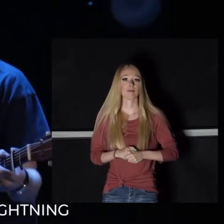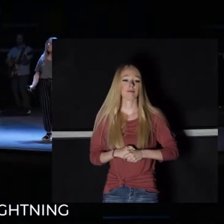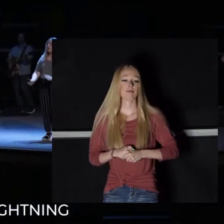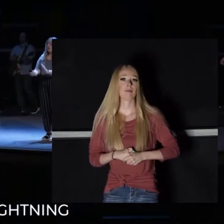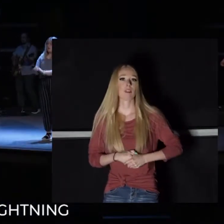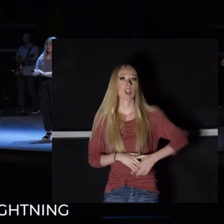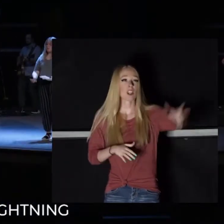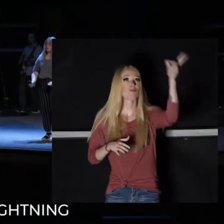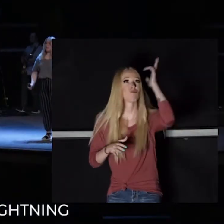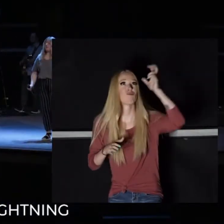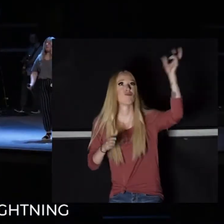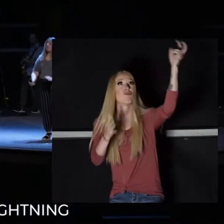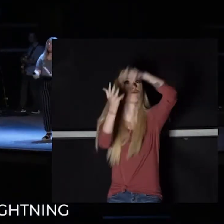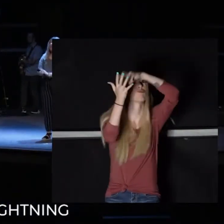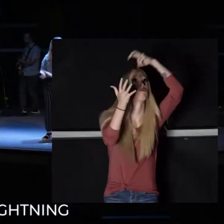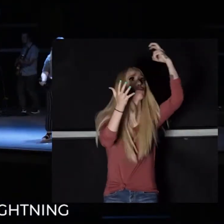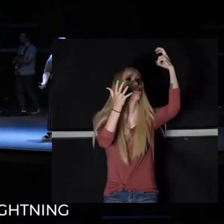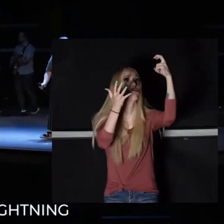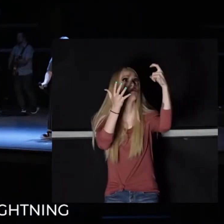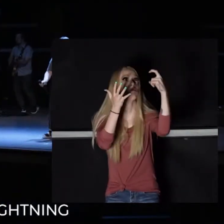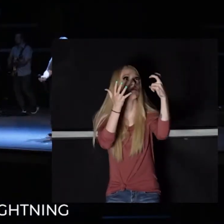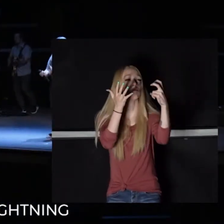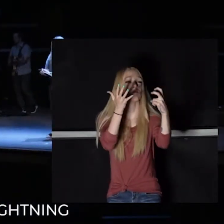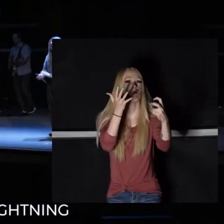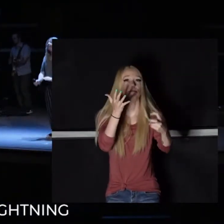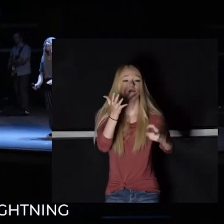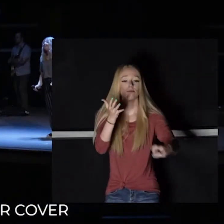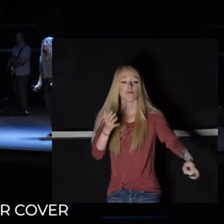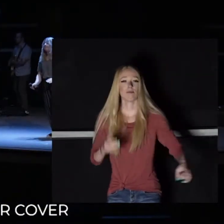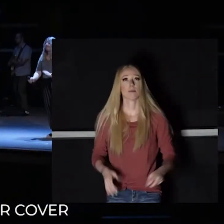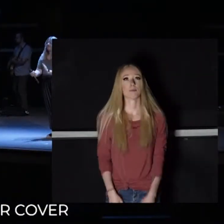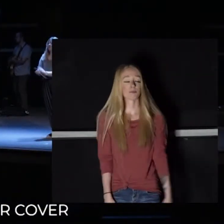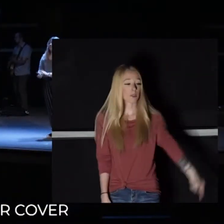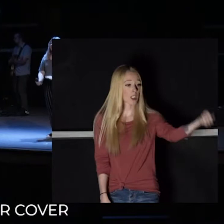Say, I saw Satan fall like lightning.